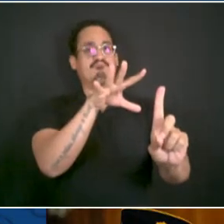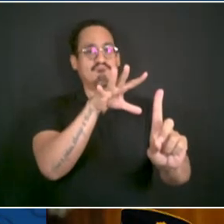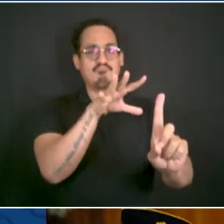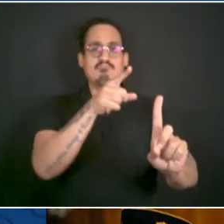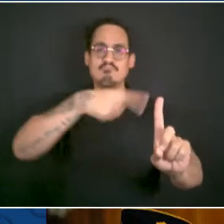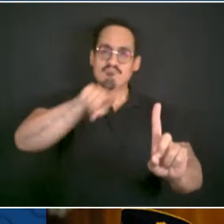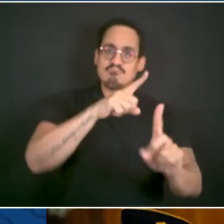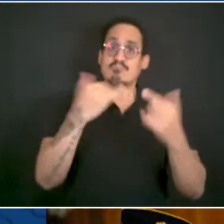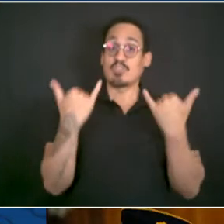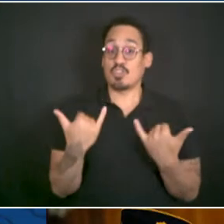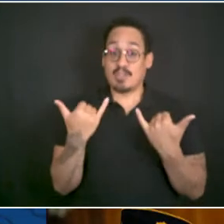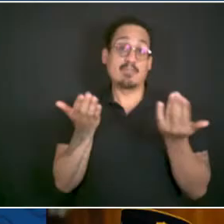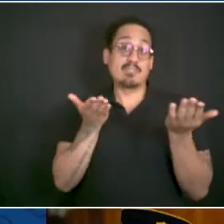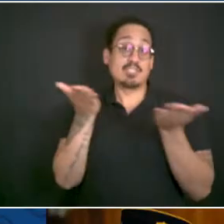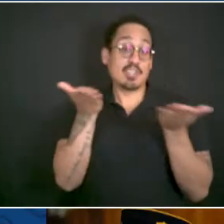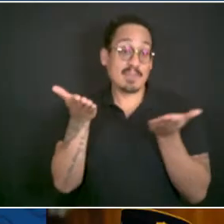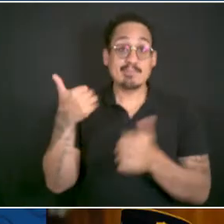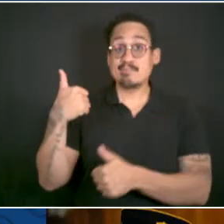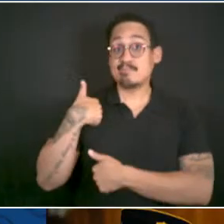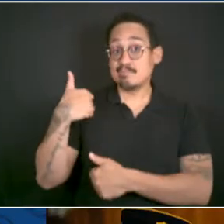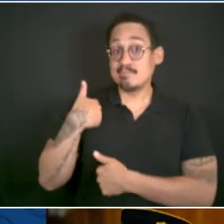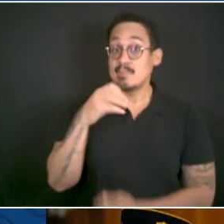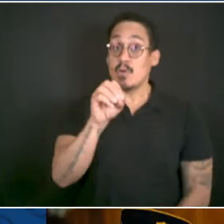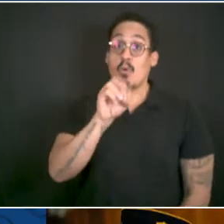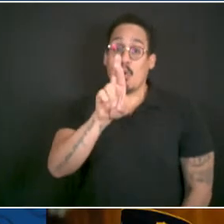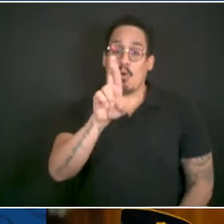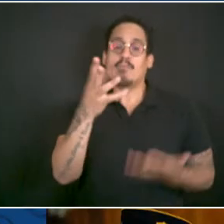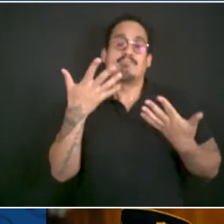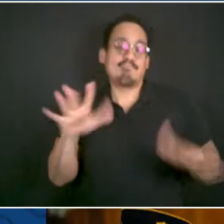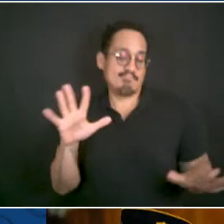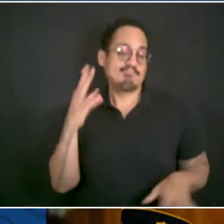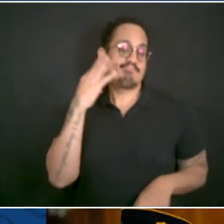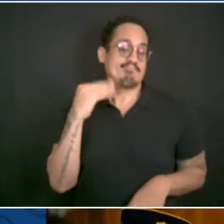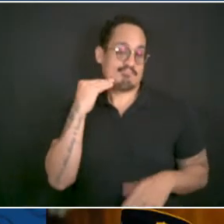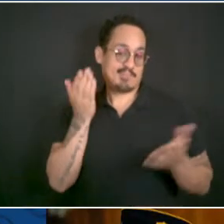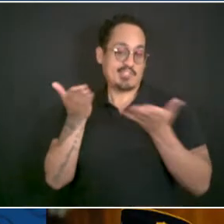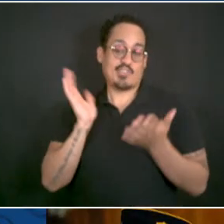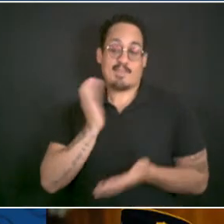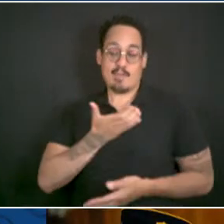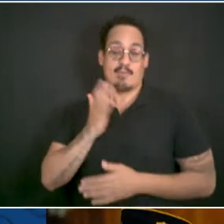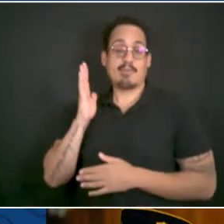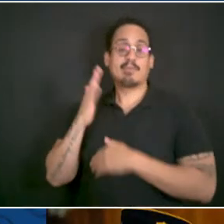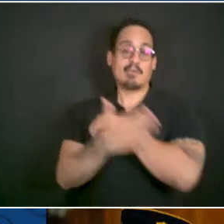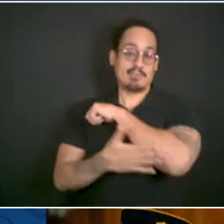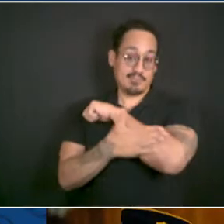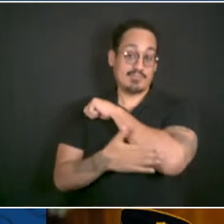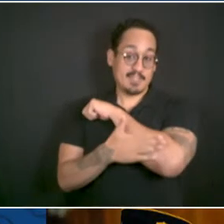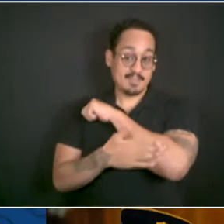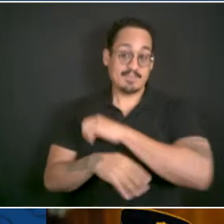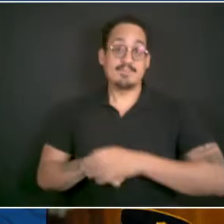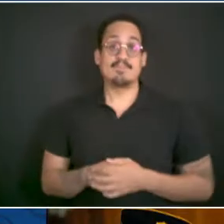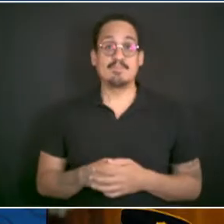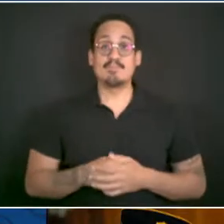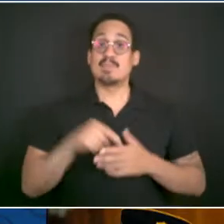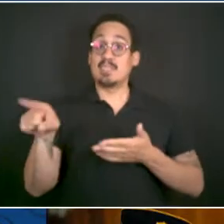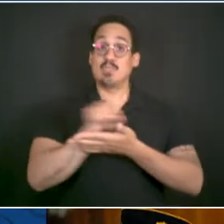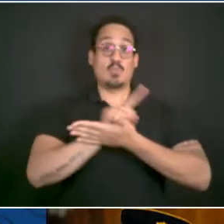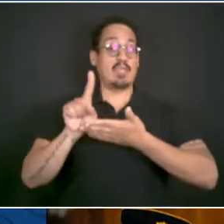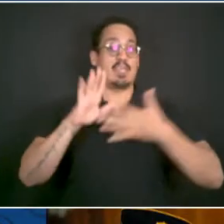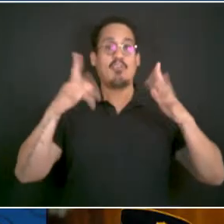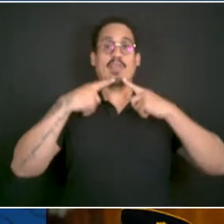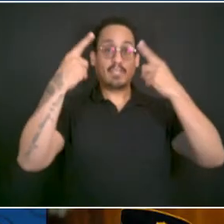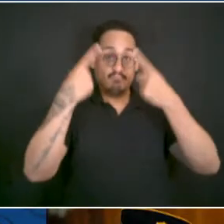serving or who have served our country. Already this week, we've announced our support for new property